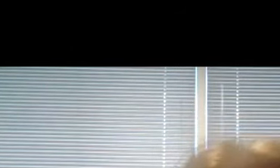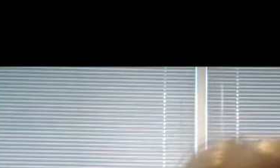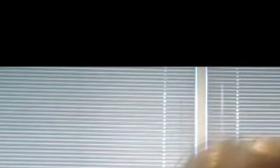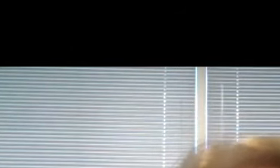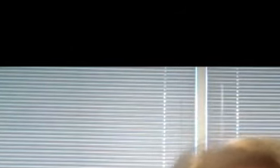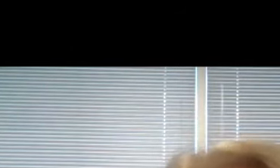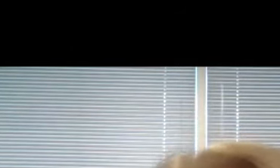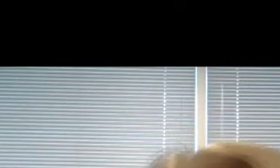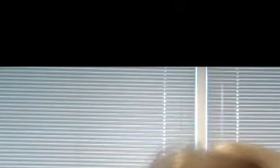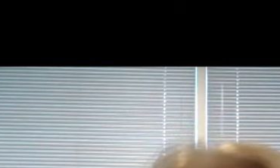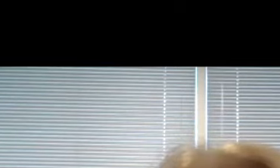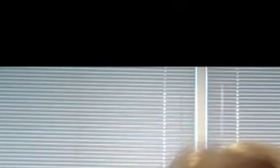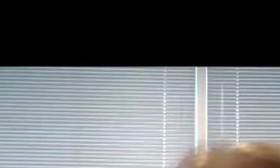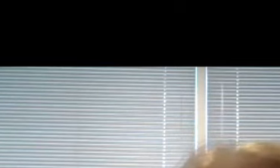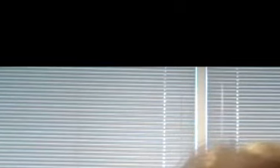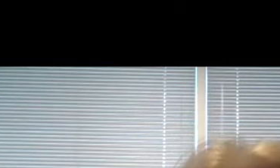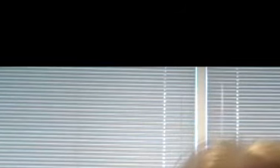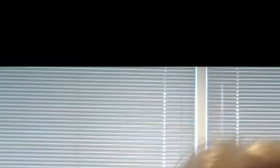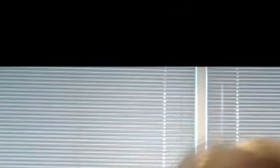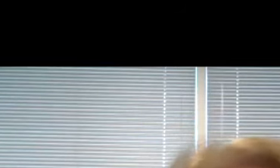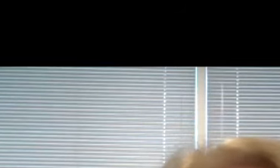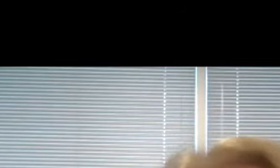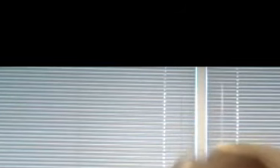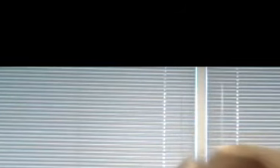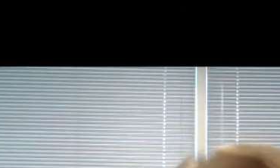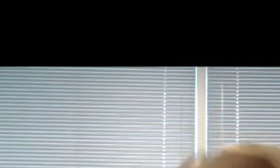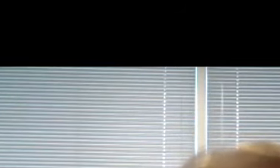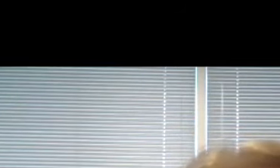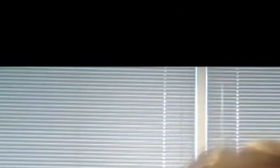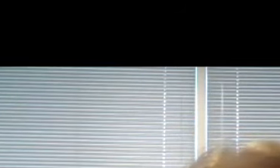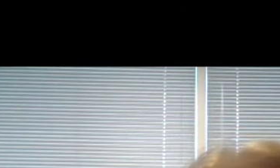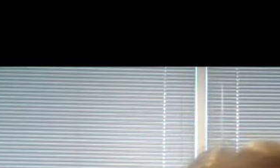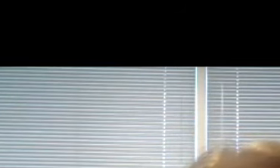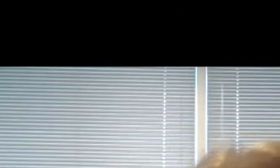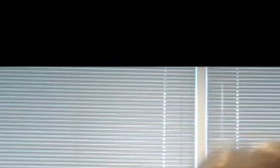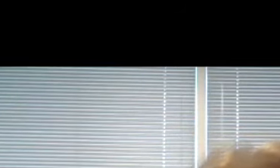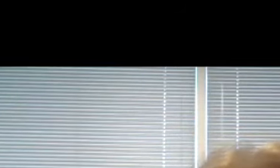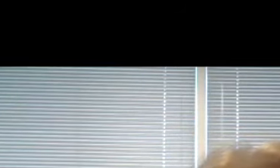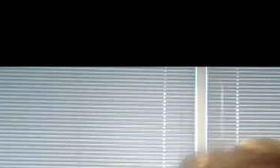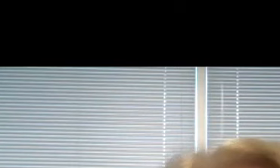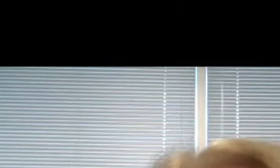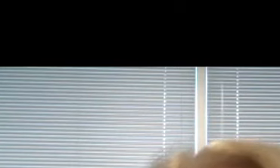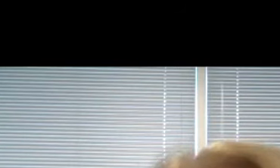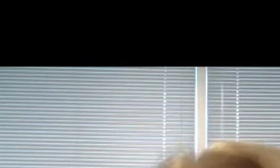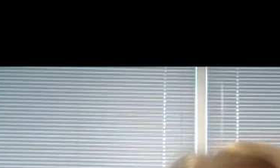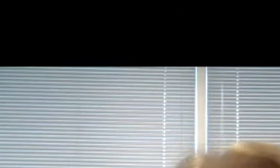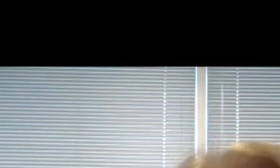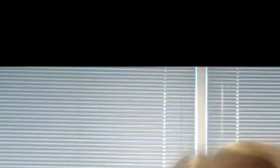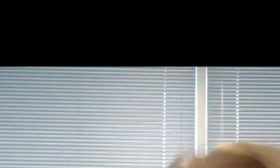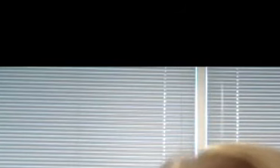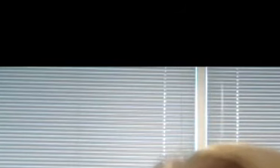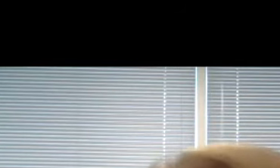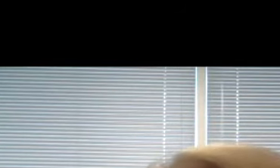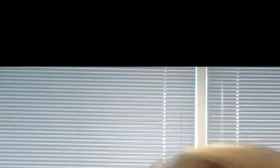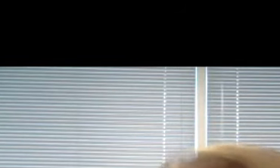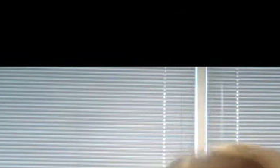commitment today in a meeting that I've been having with Debbie and Hope that we are going to put the new resources